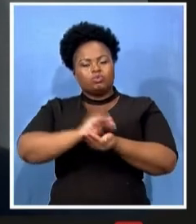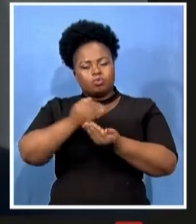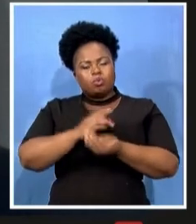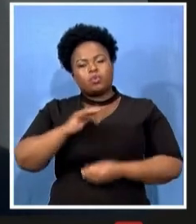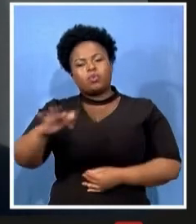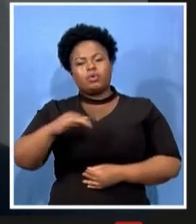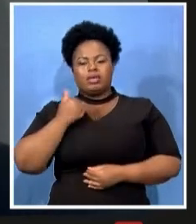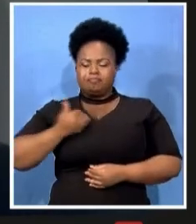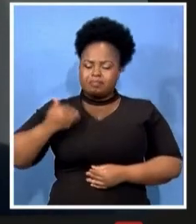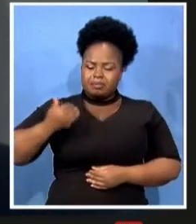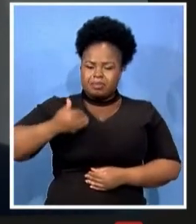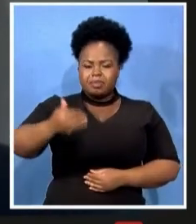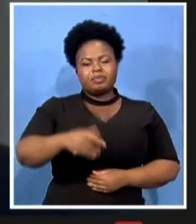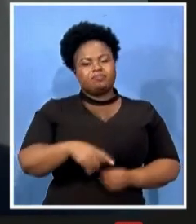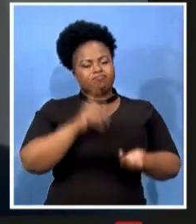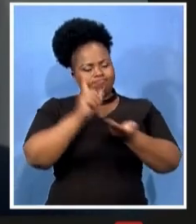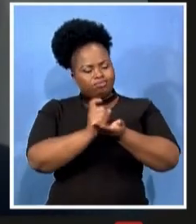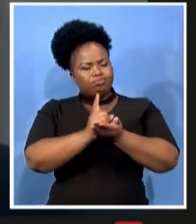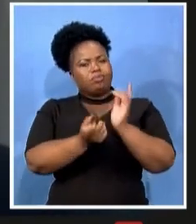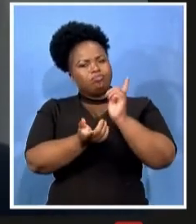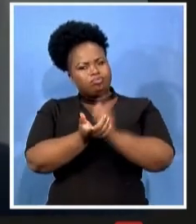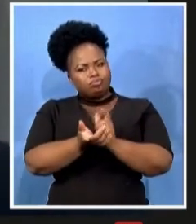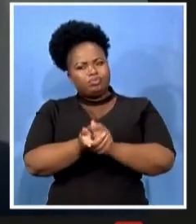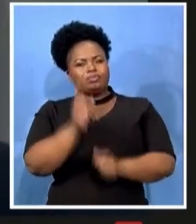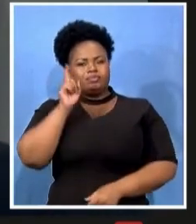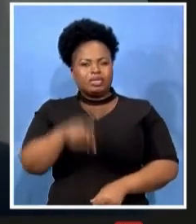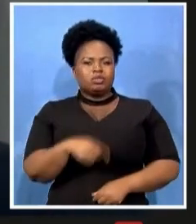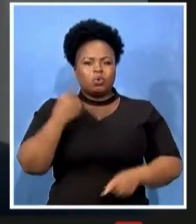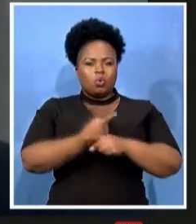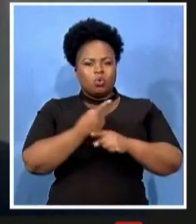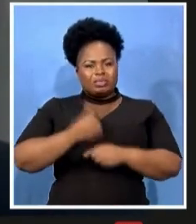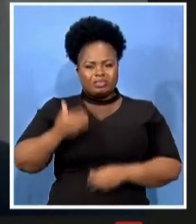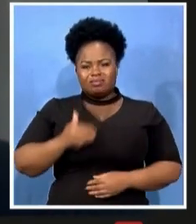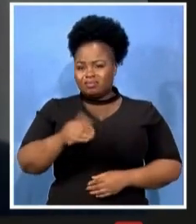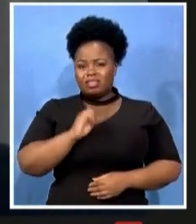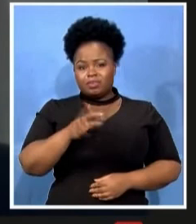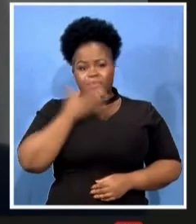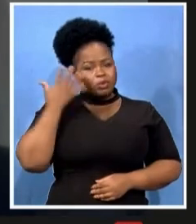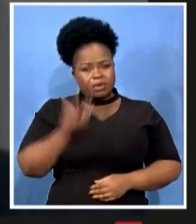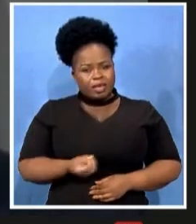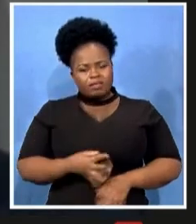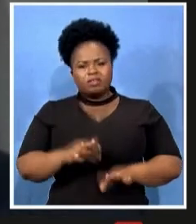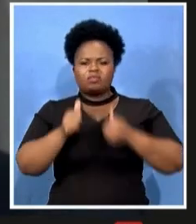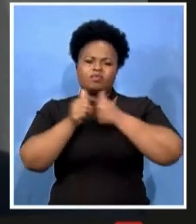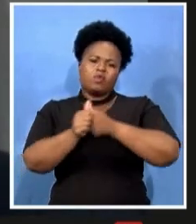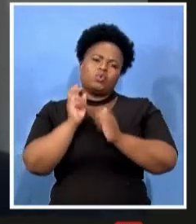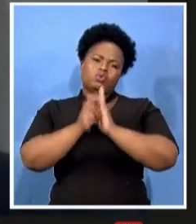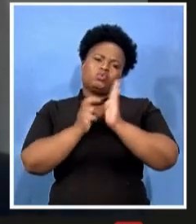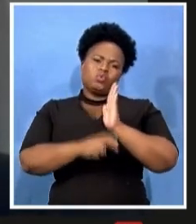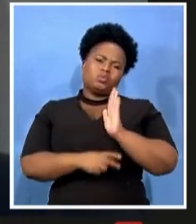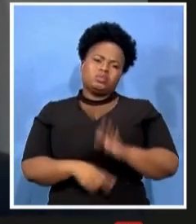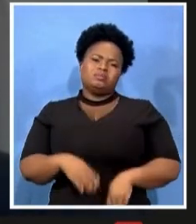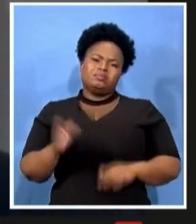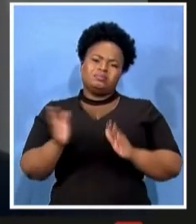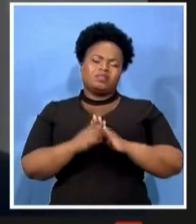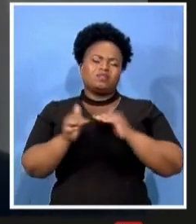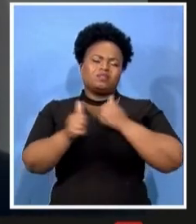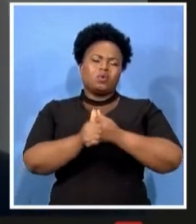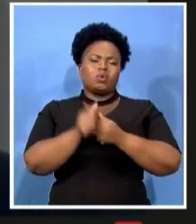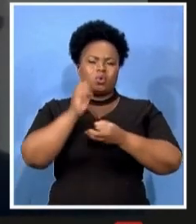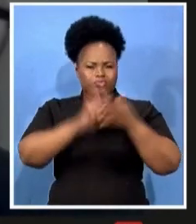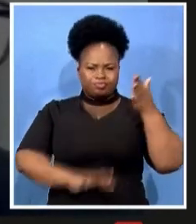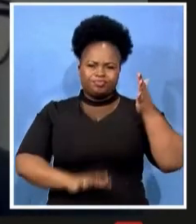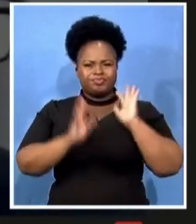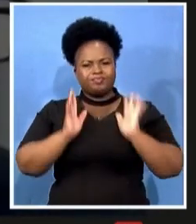with the sanitizer if you don't have, and follow the rules and abide by the rules and regulations of our country. Thank you,